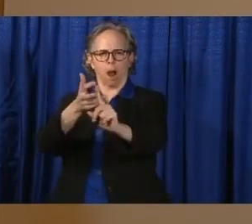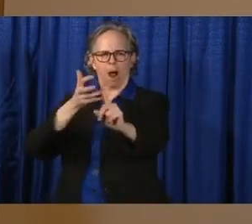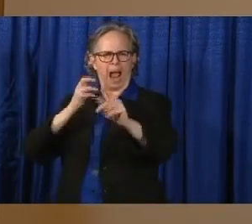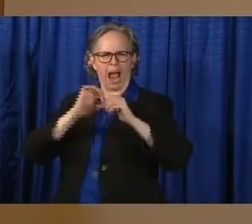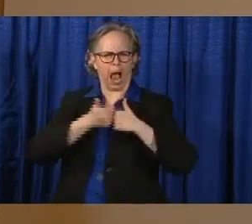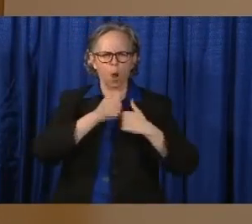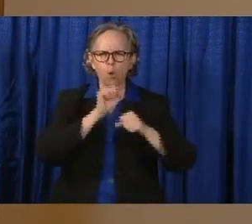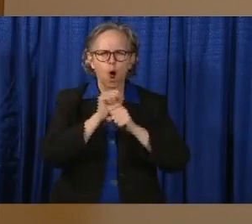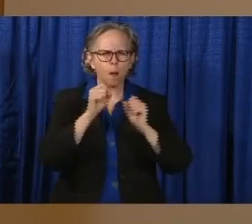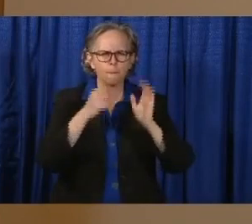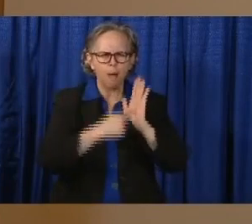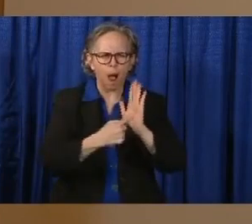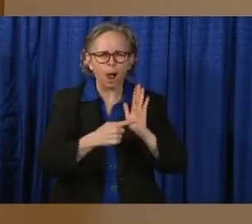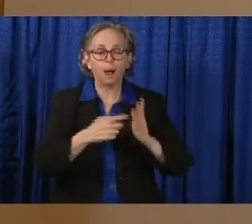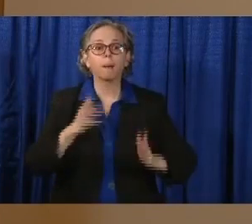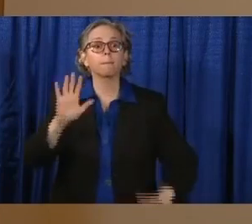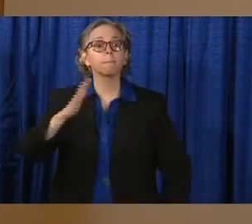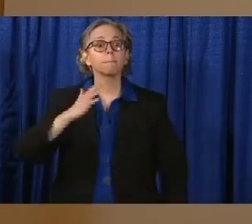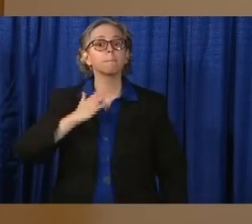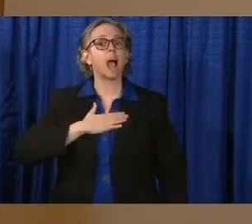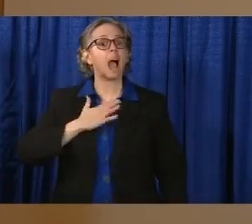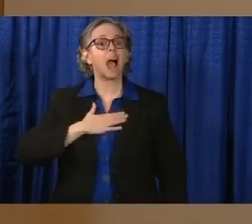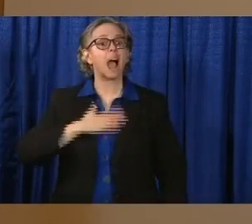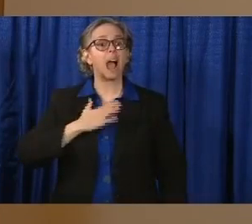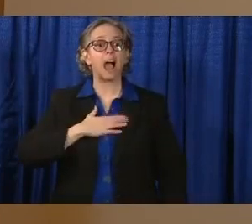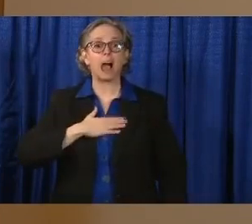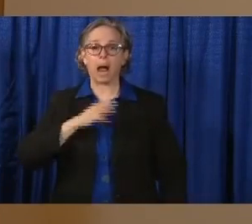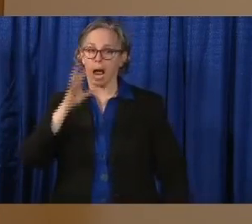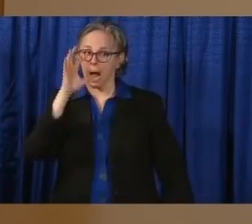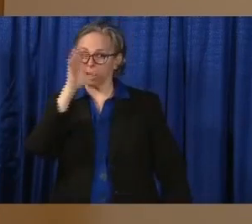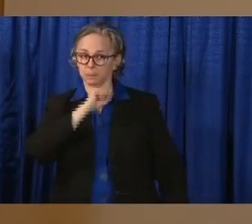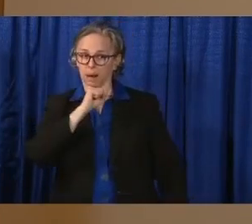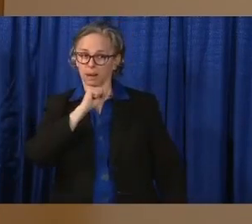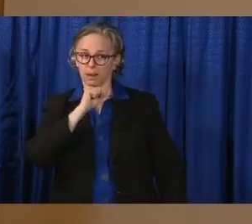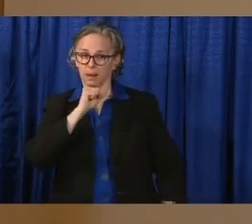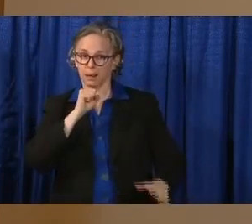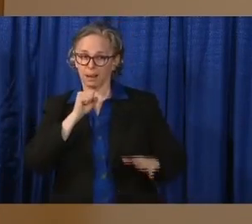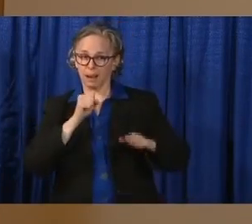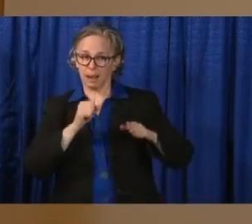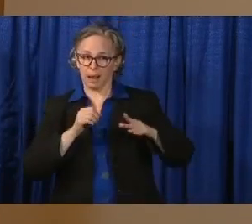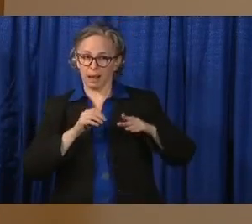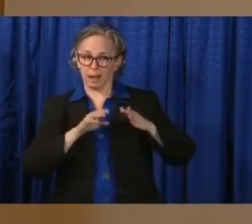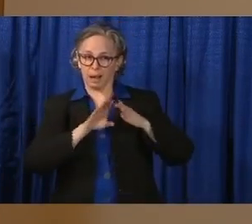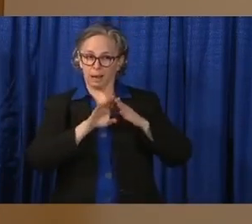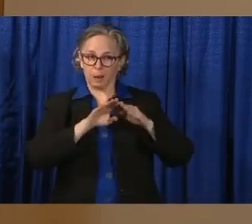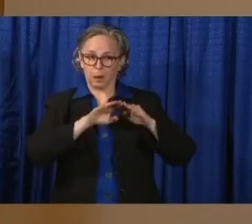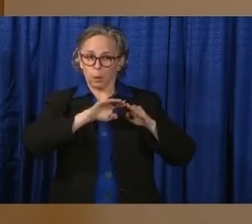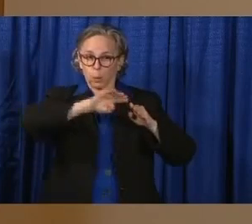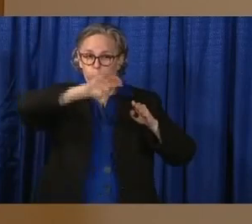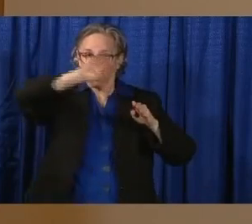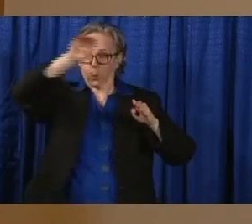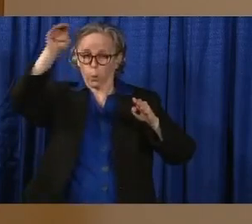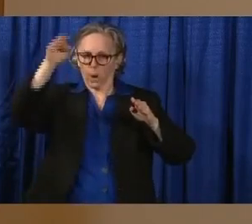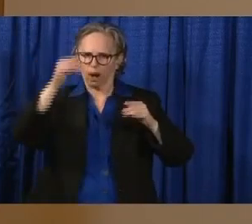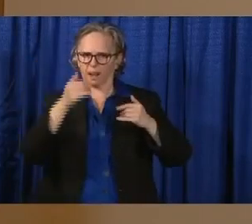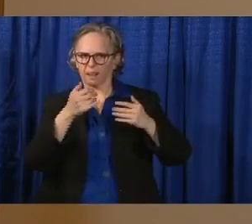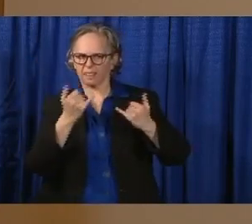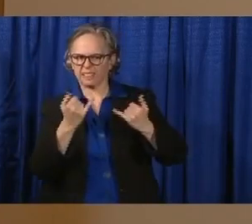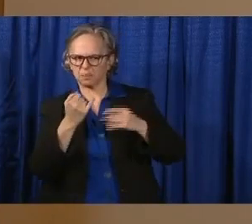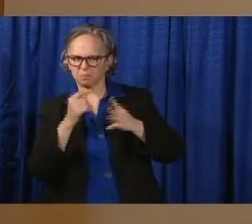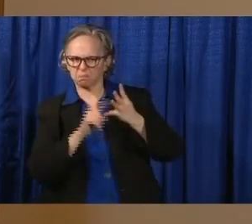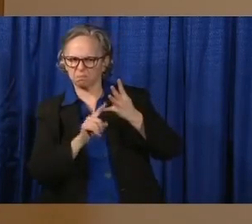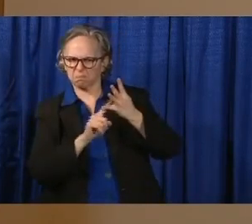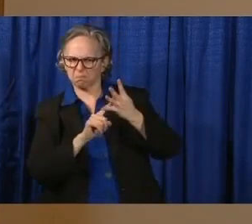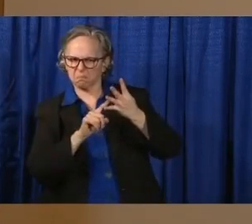will be late this month to that May 5th time. But that